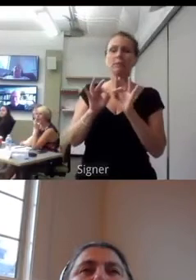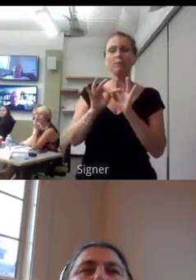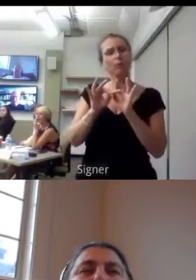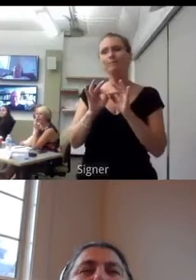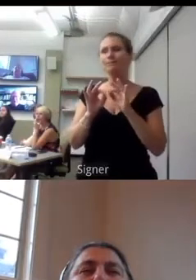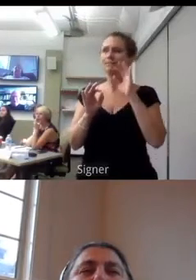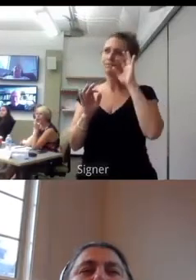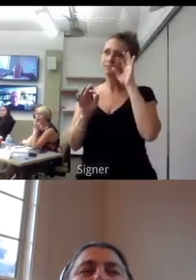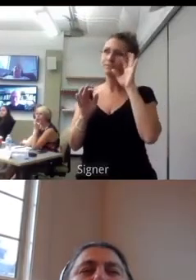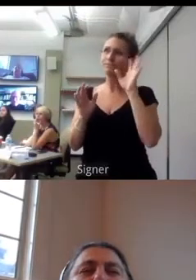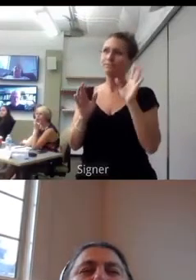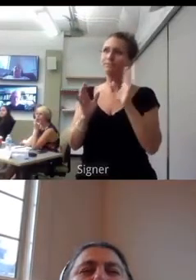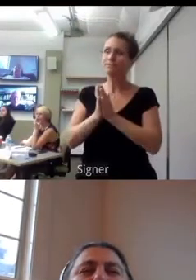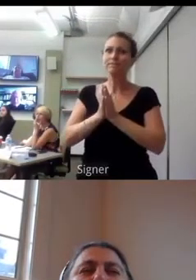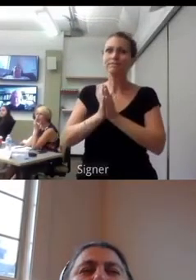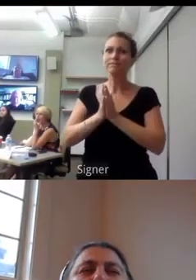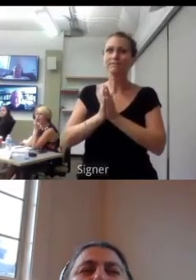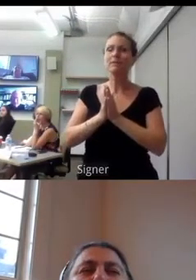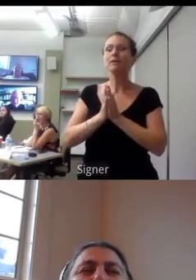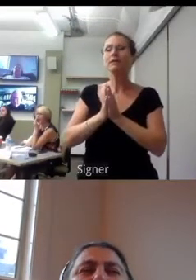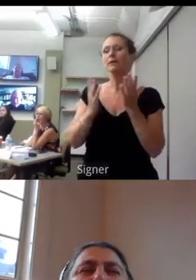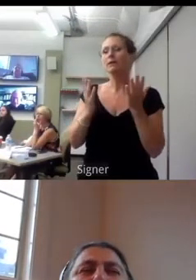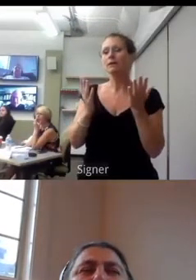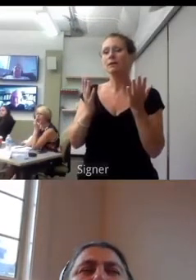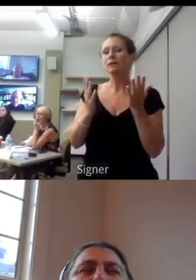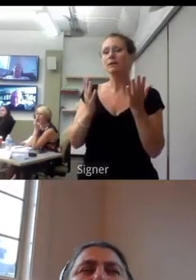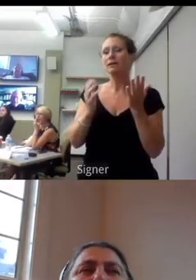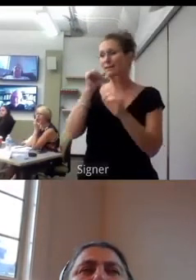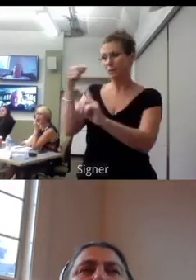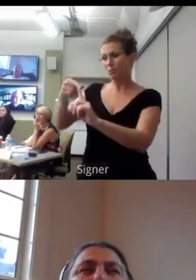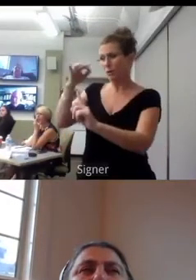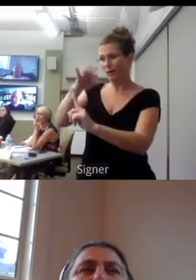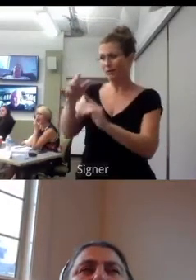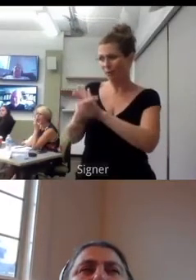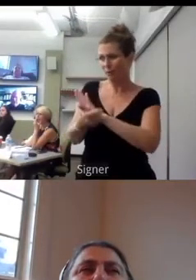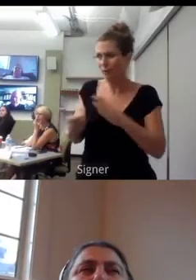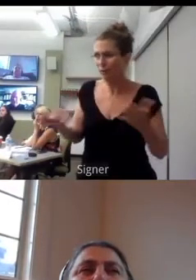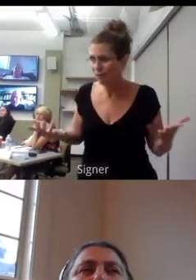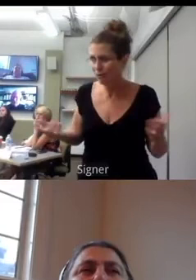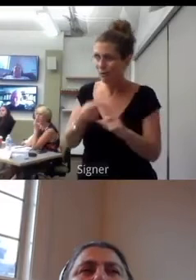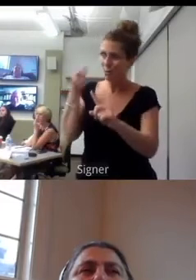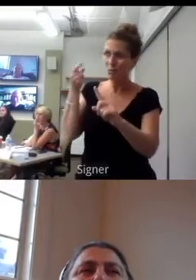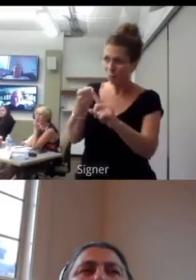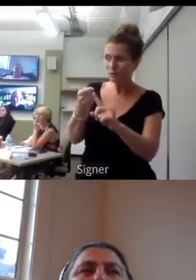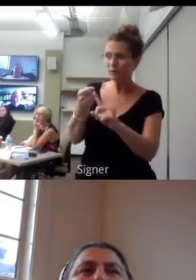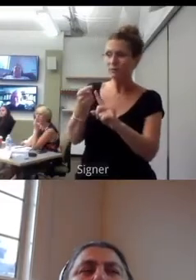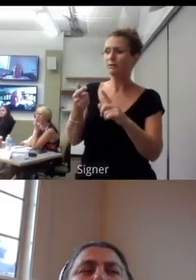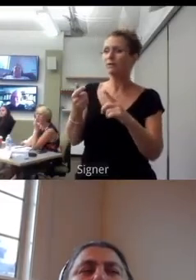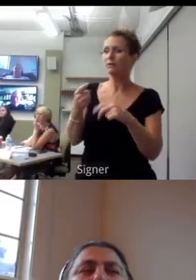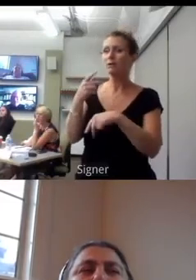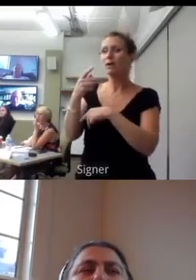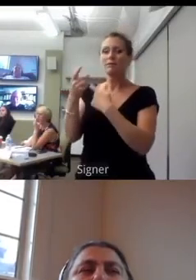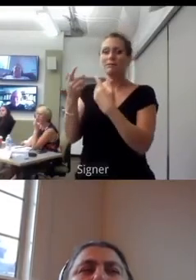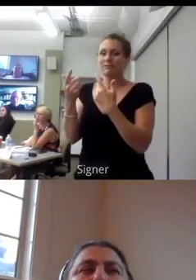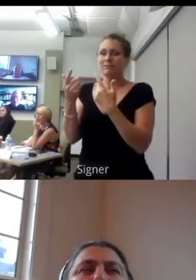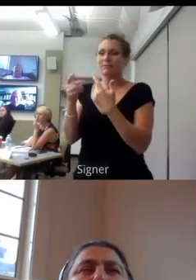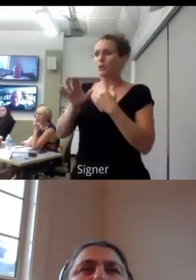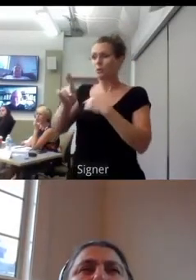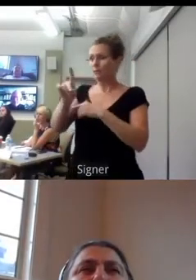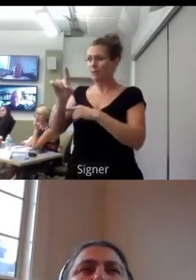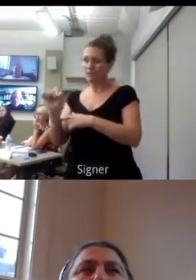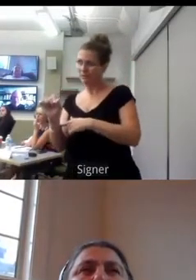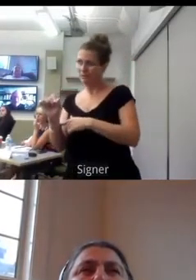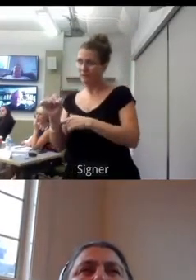investigation which is entirely beside the point. Because the point is not what kind of situation the person's in. That, in a sense,